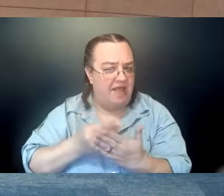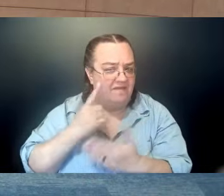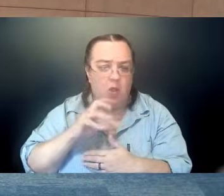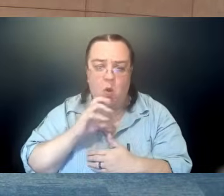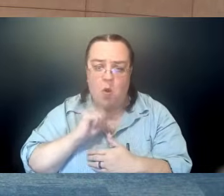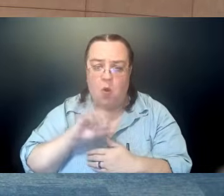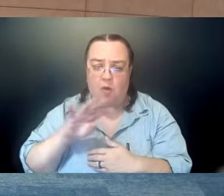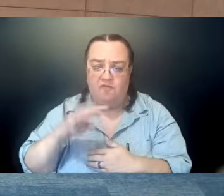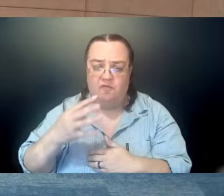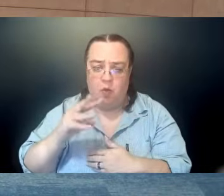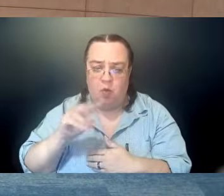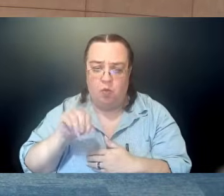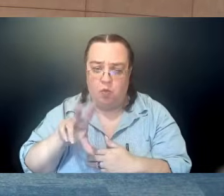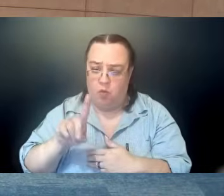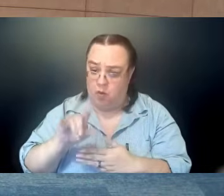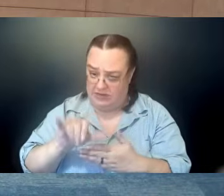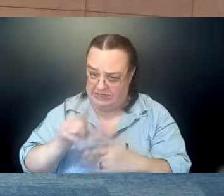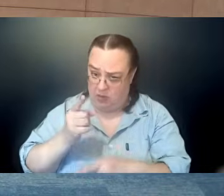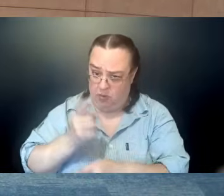Fourth Ward. Is that right?